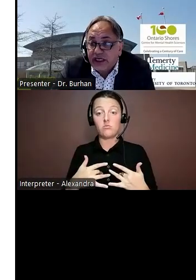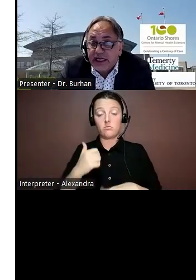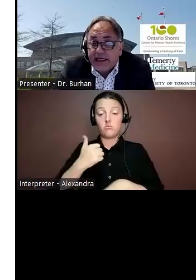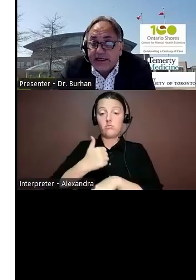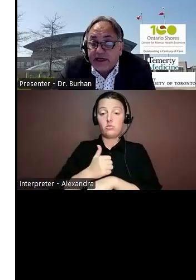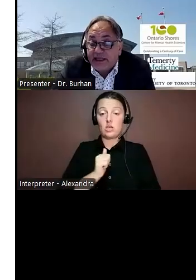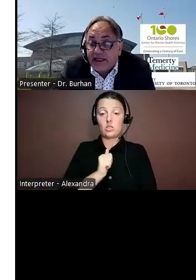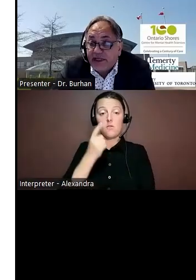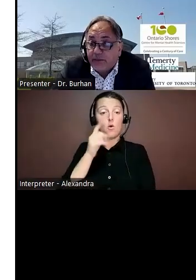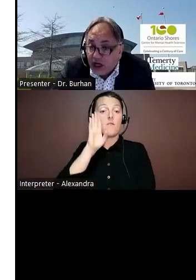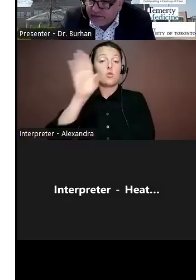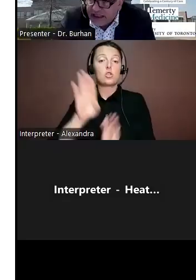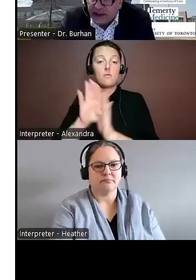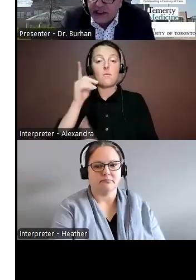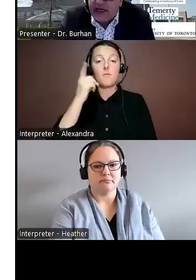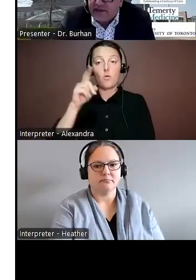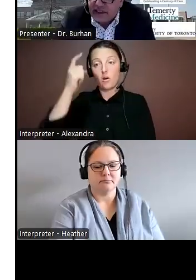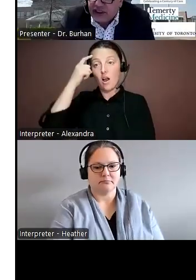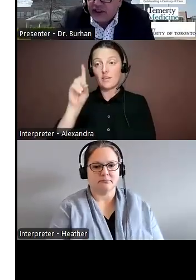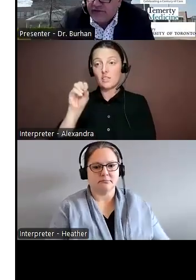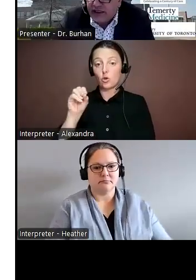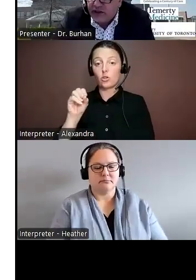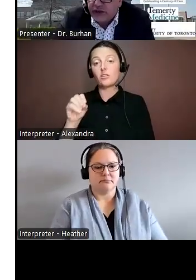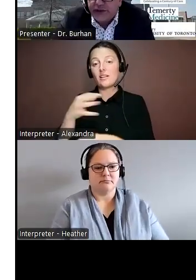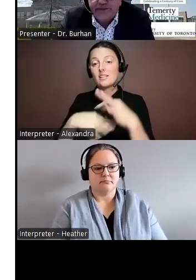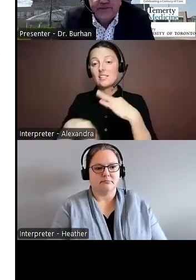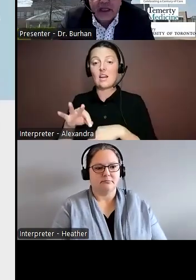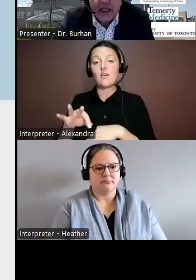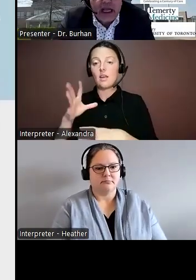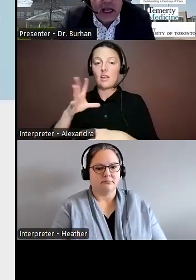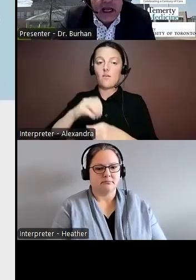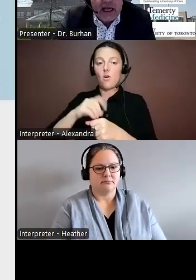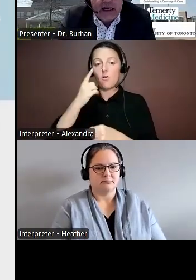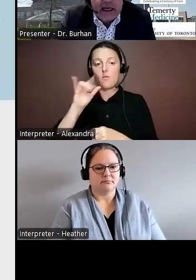disorder rather than being part of that early manifestation of that disorder.